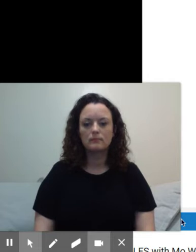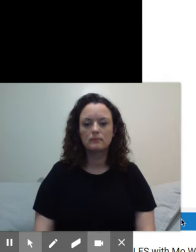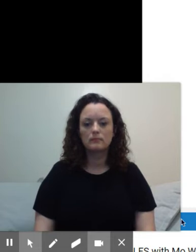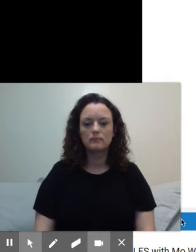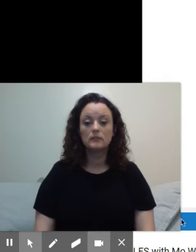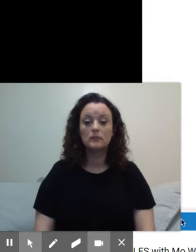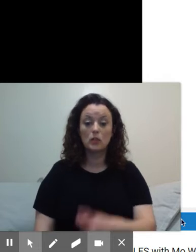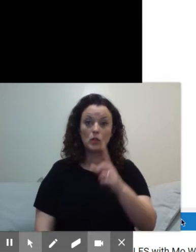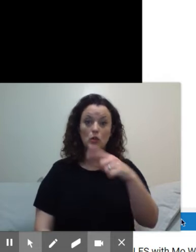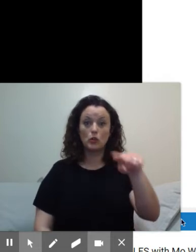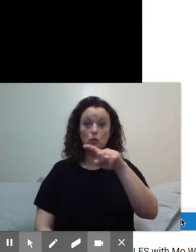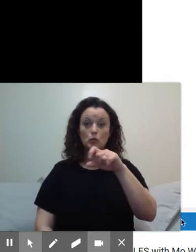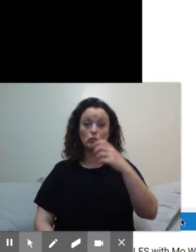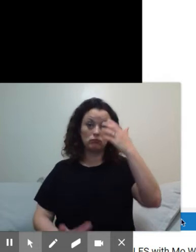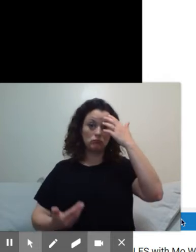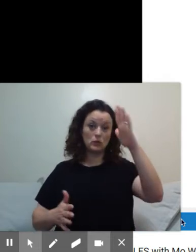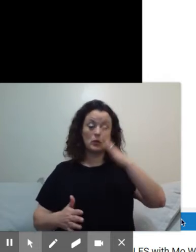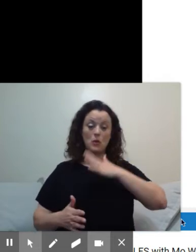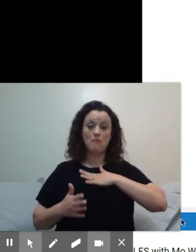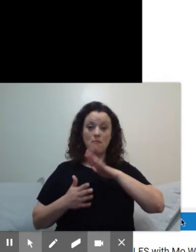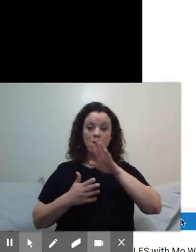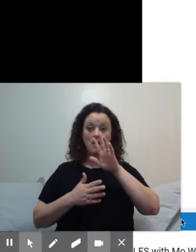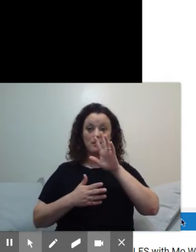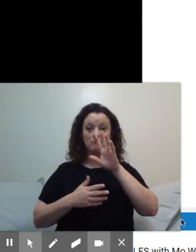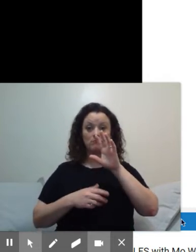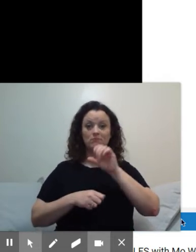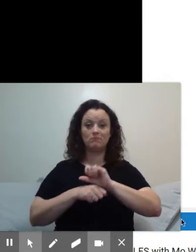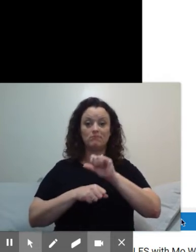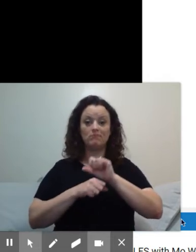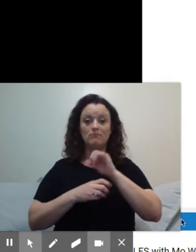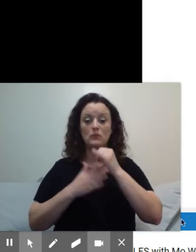So for those of you who aren't familiar with my work,